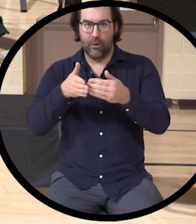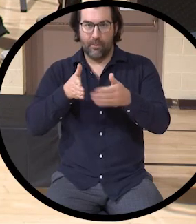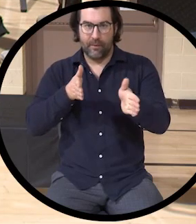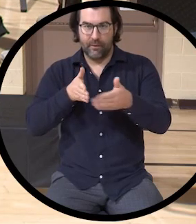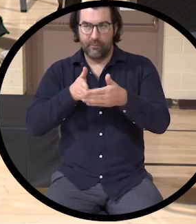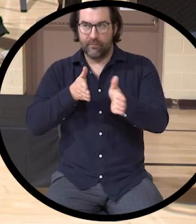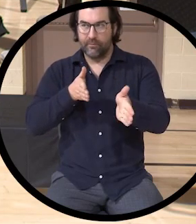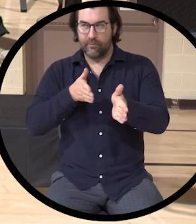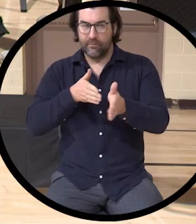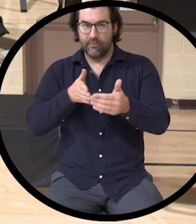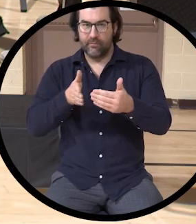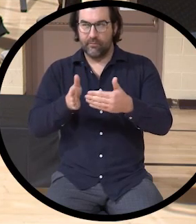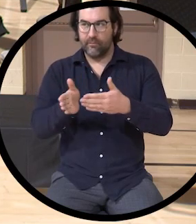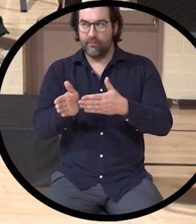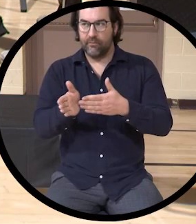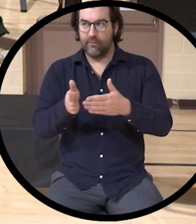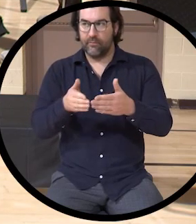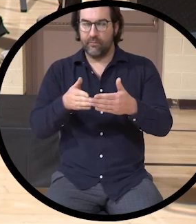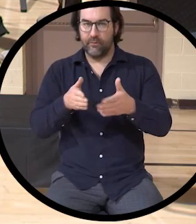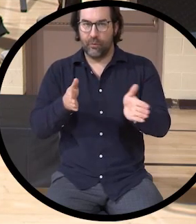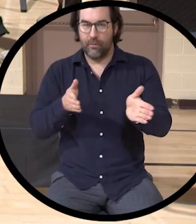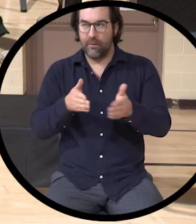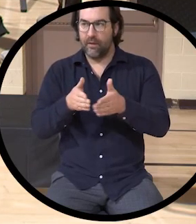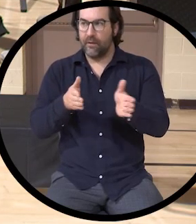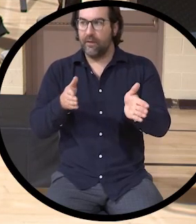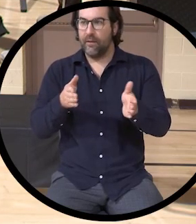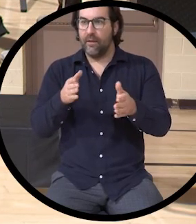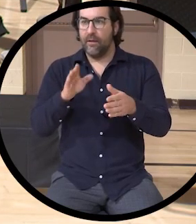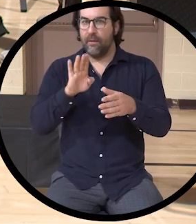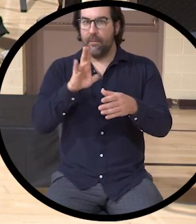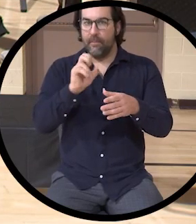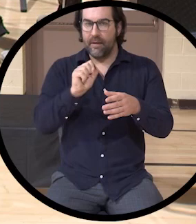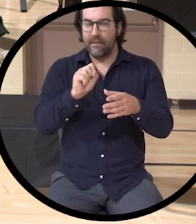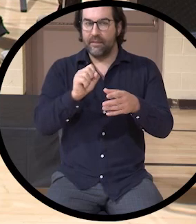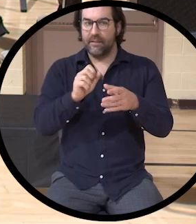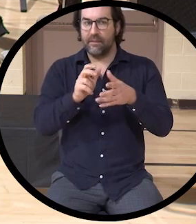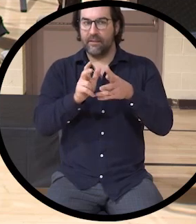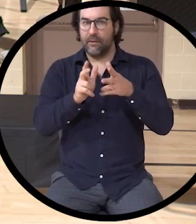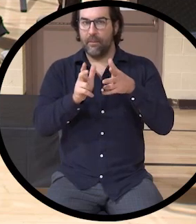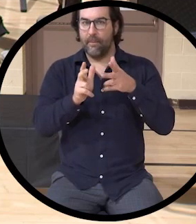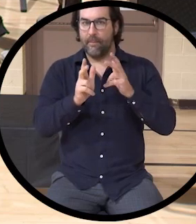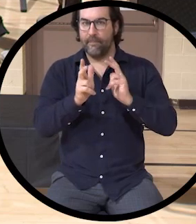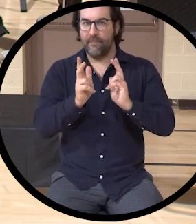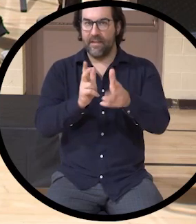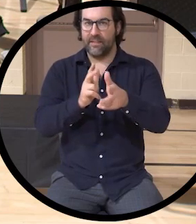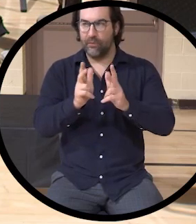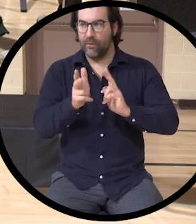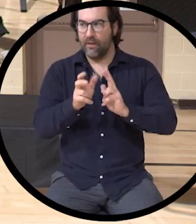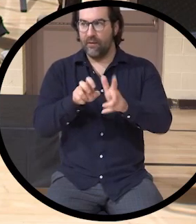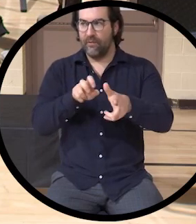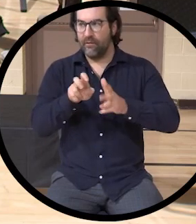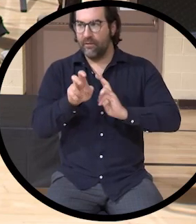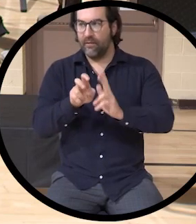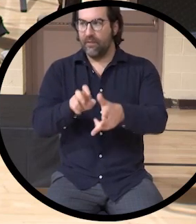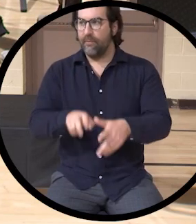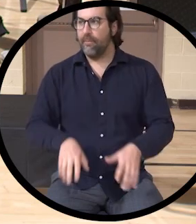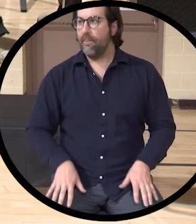of being trapped between buses and vehicles passing you on the left. Is that fair summary?